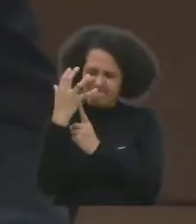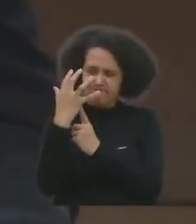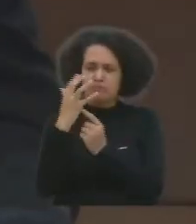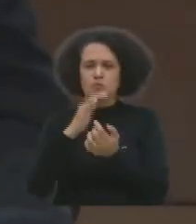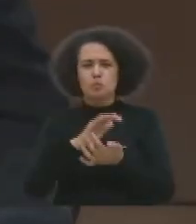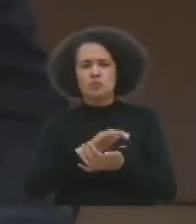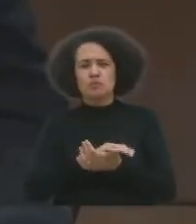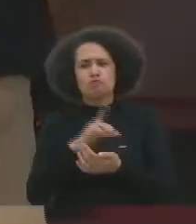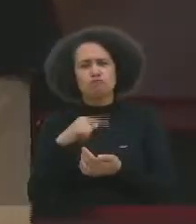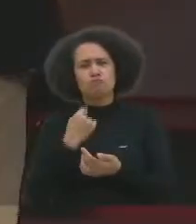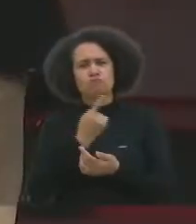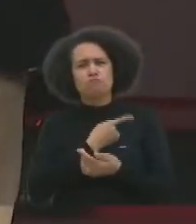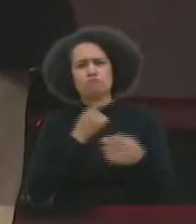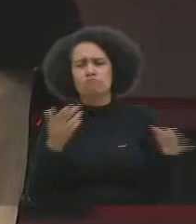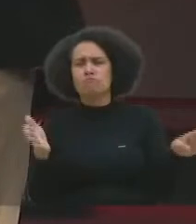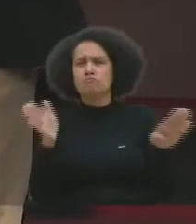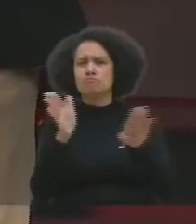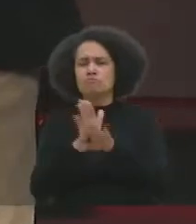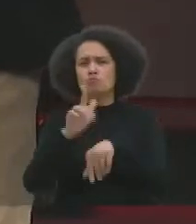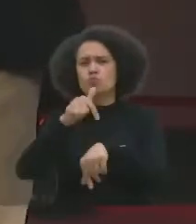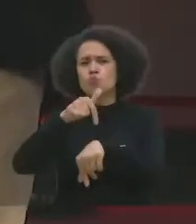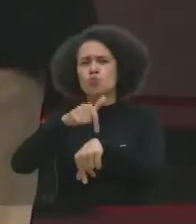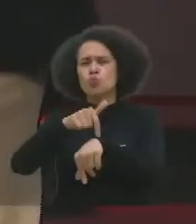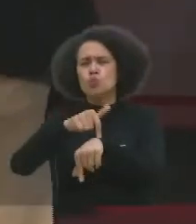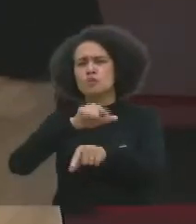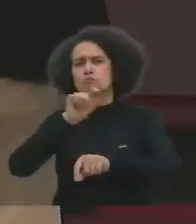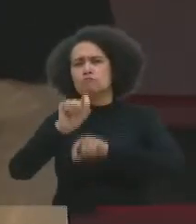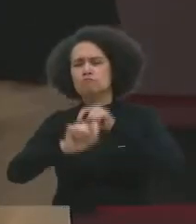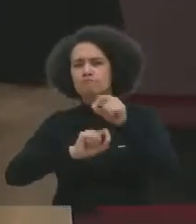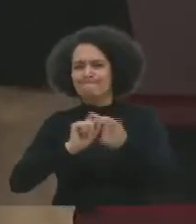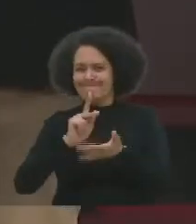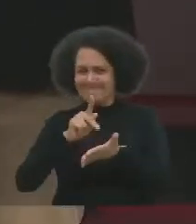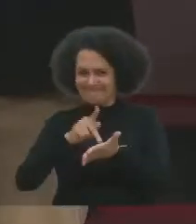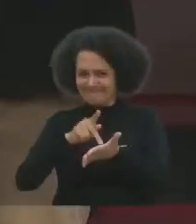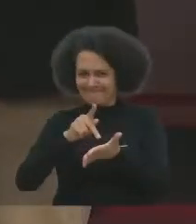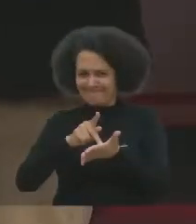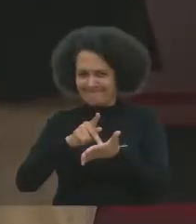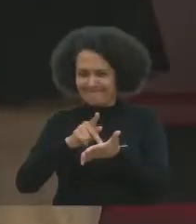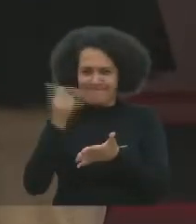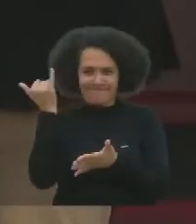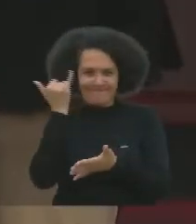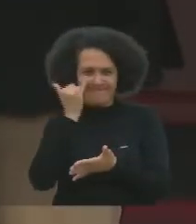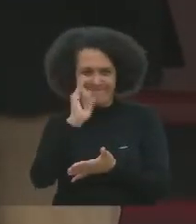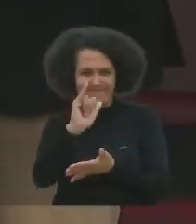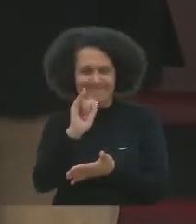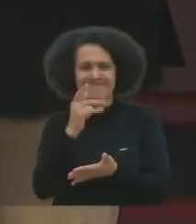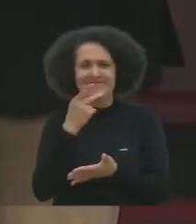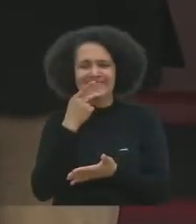of. Nós chegamos até aquele ponto da qual uma verdade que fala o profeta. When people